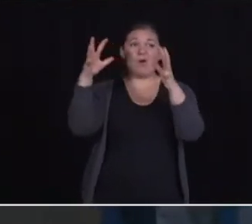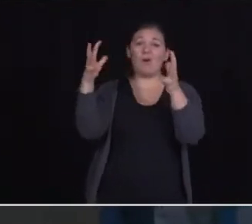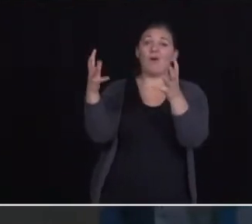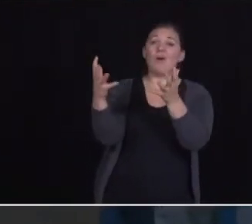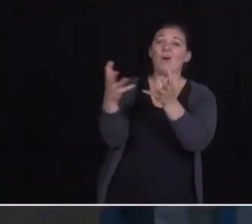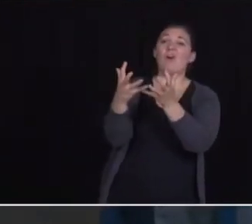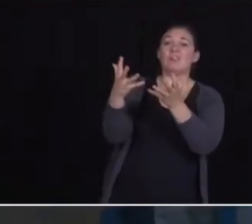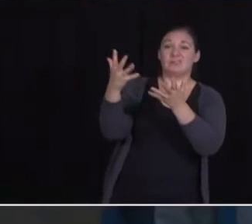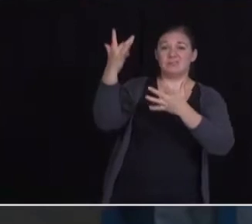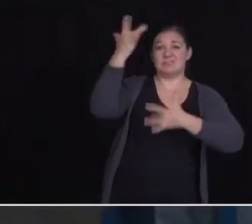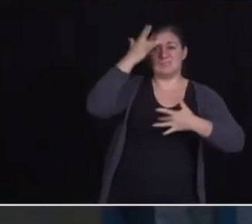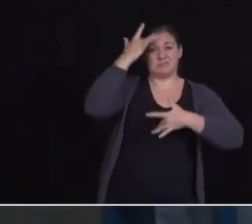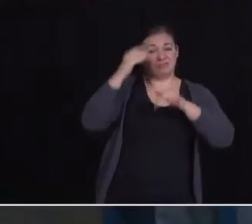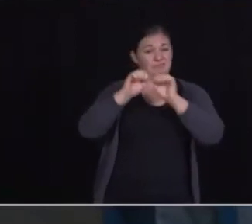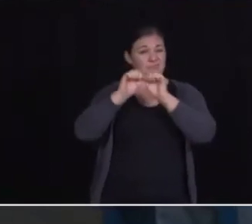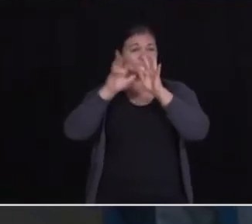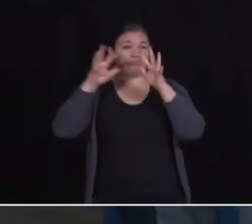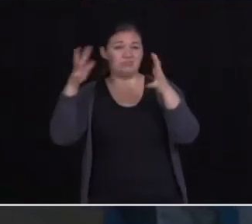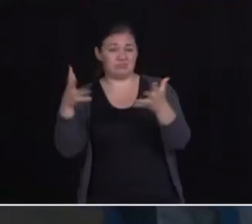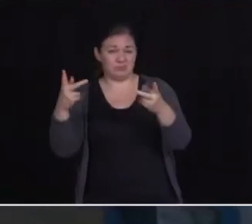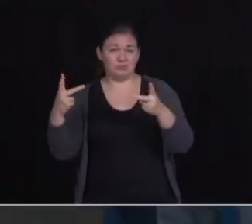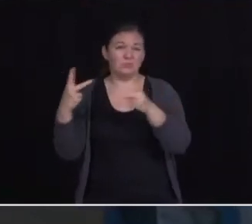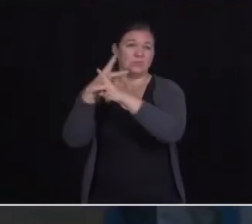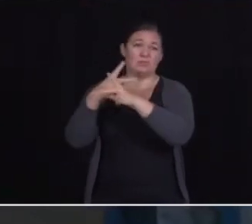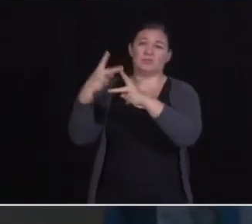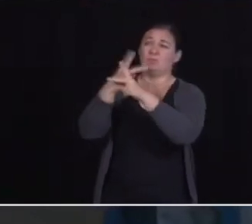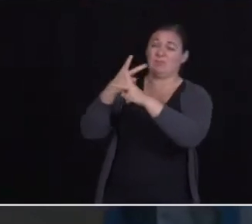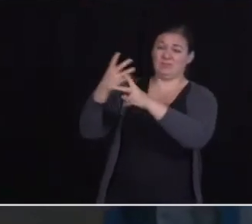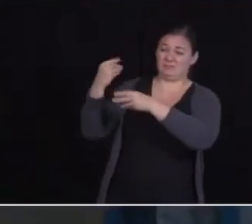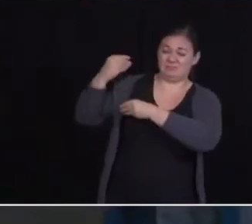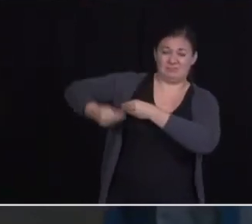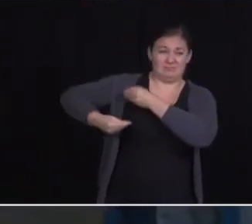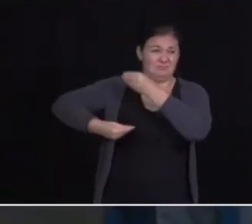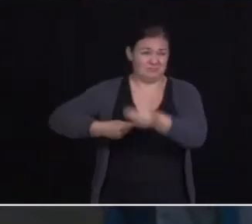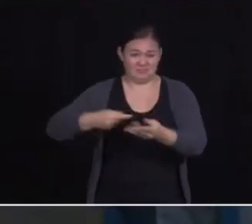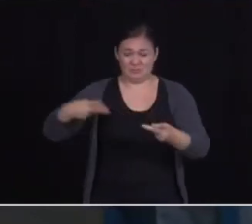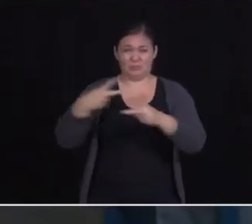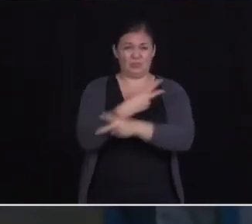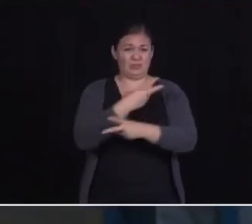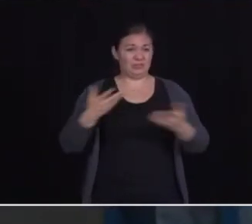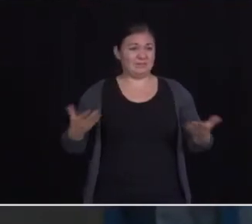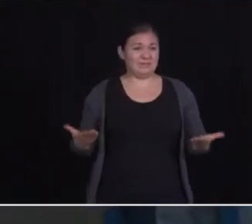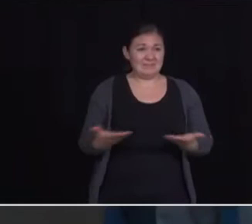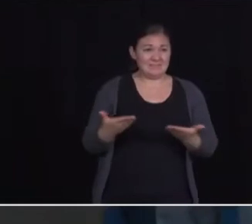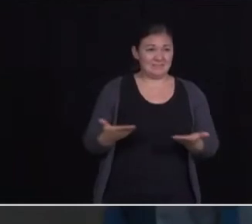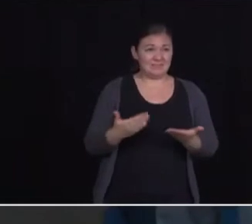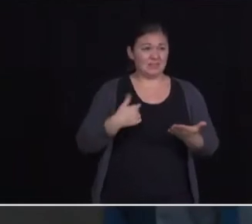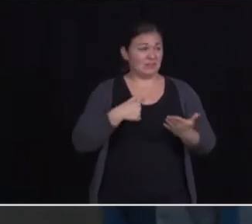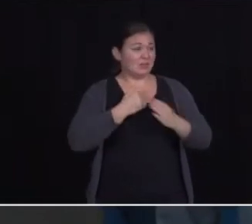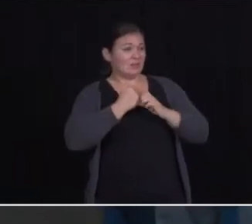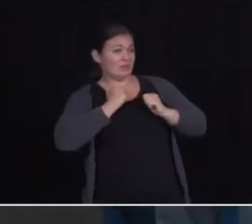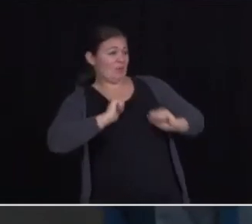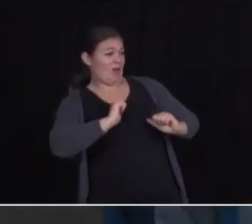in generations. And protecting our communities requires difficult decisions to be